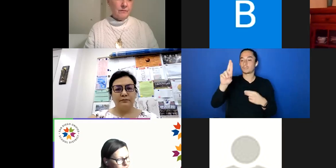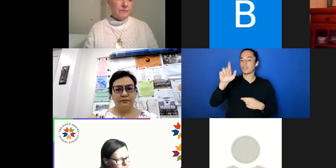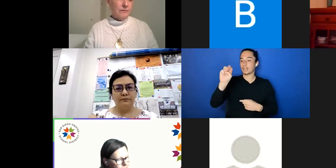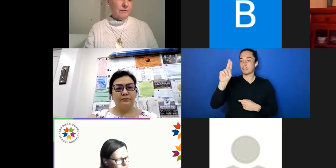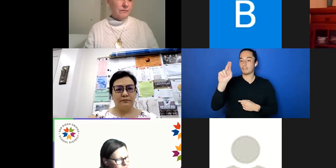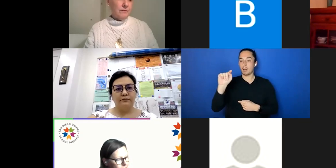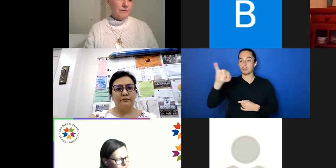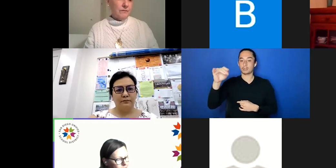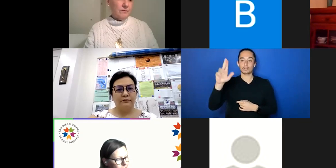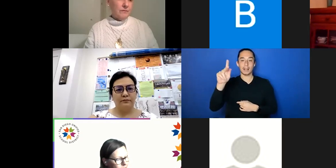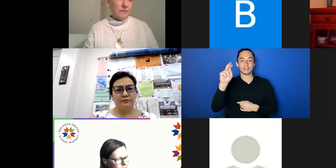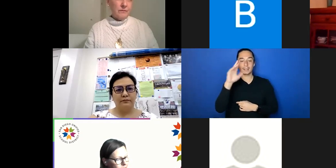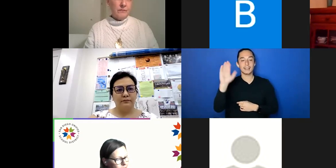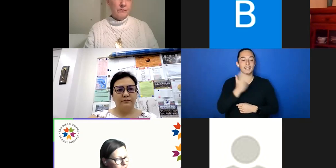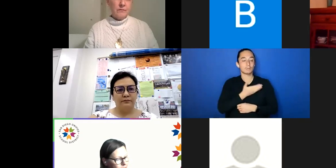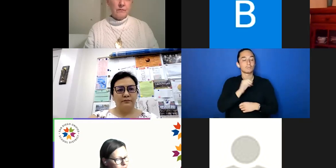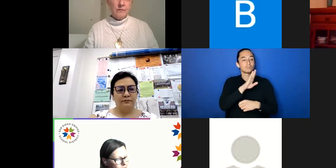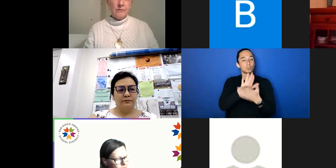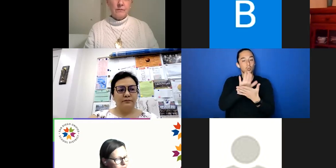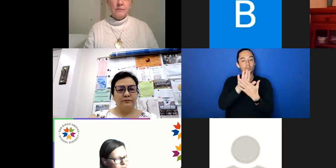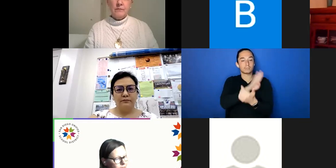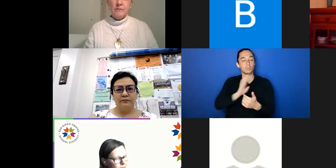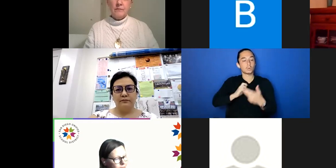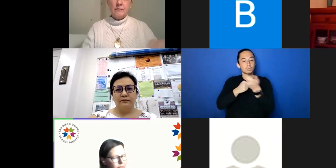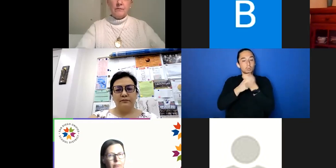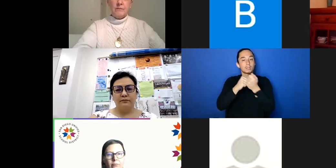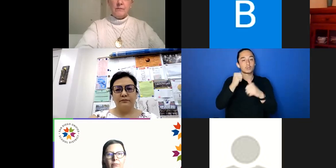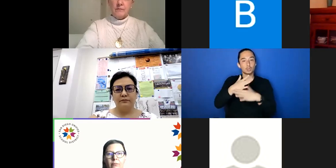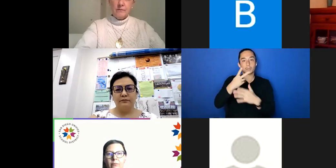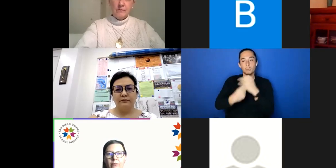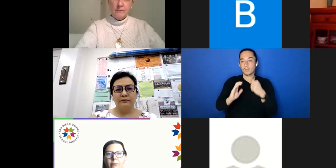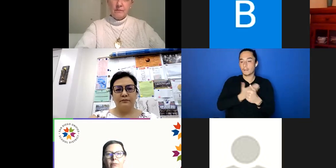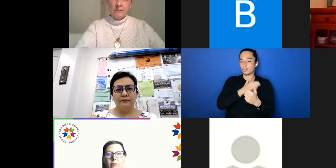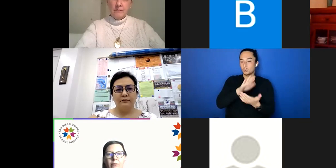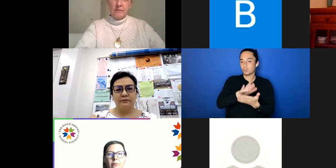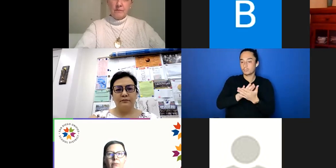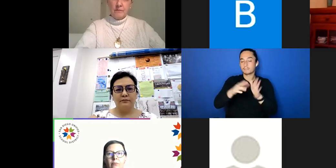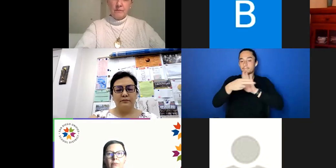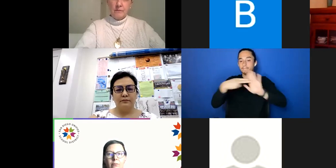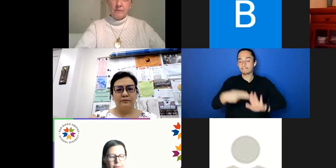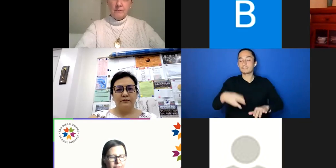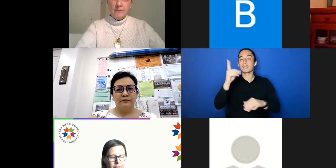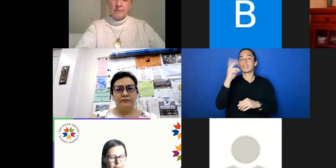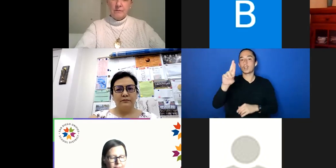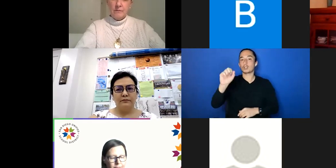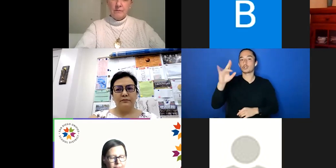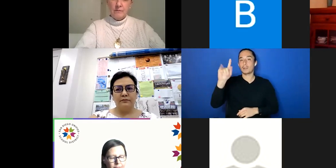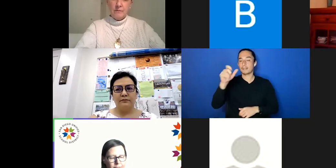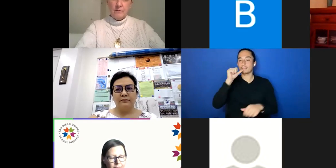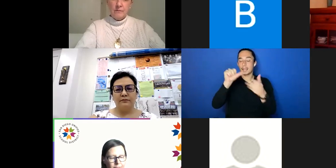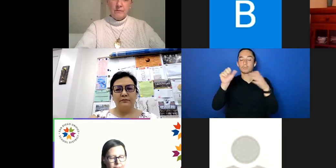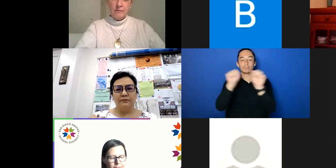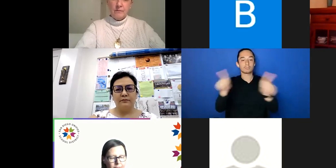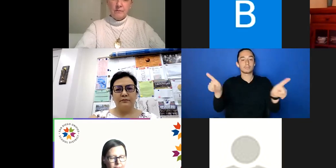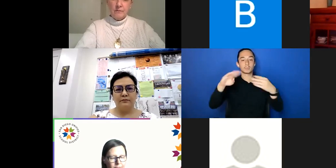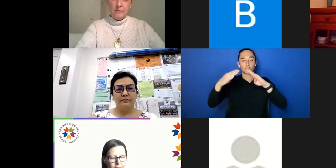our school boards for supporting German at both of our schools. To highlight a few points from Dr. Schiaretta's letter to the community regarding the current status of German